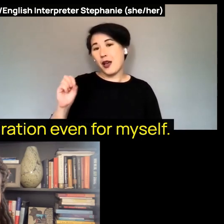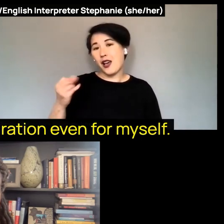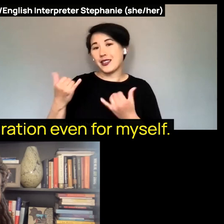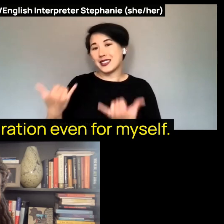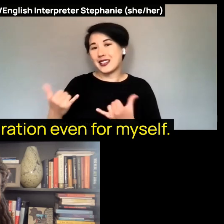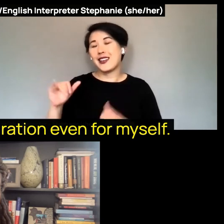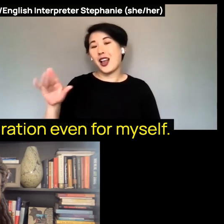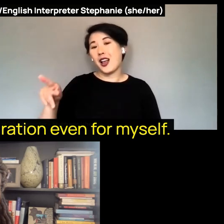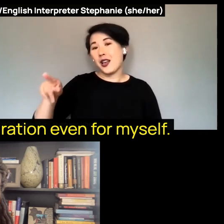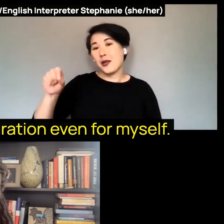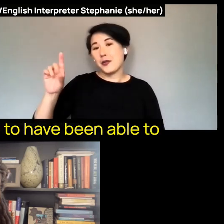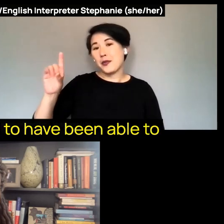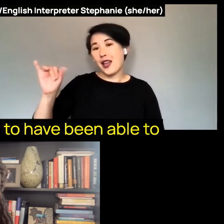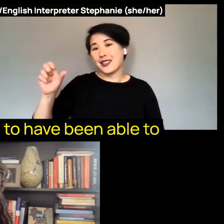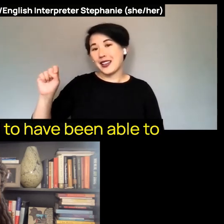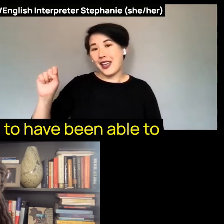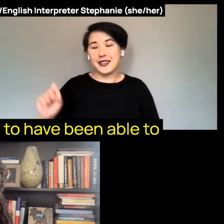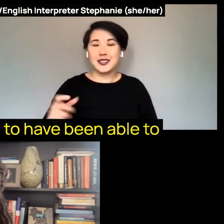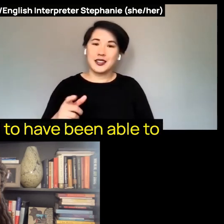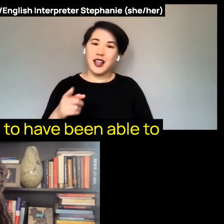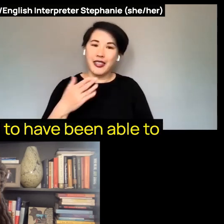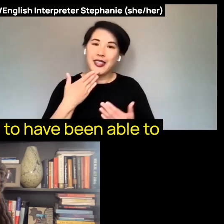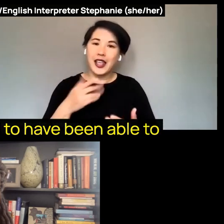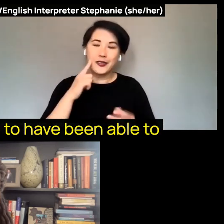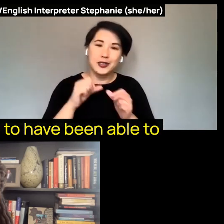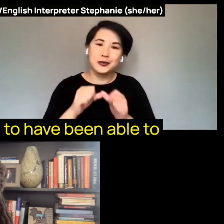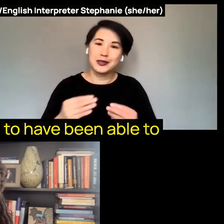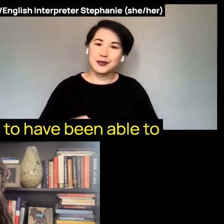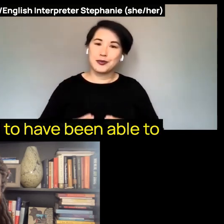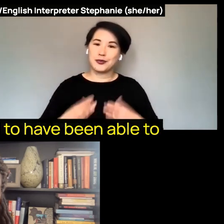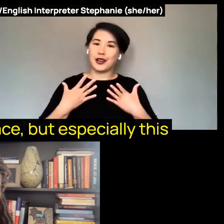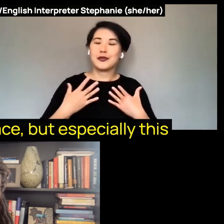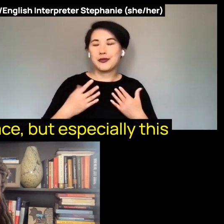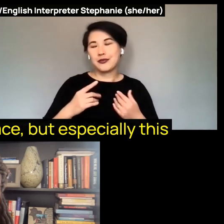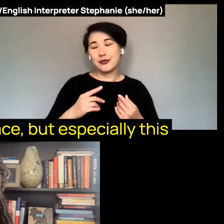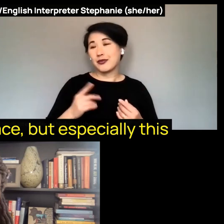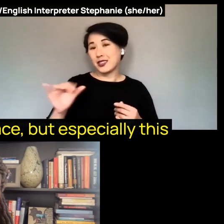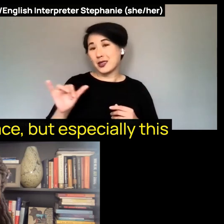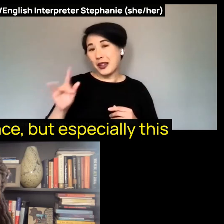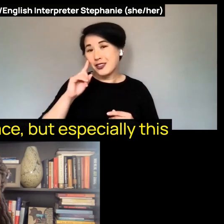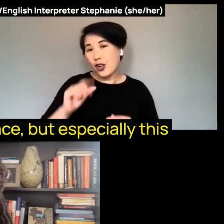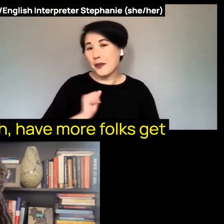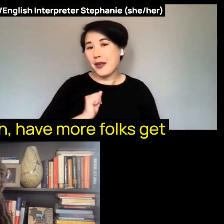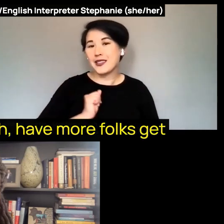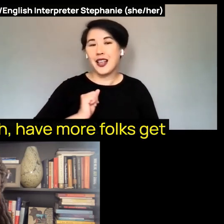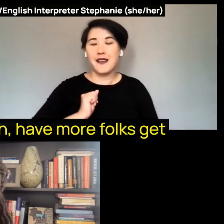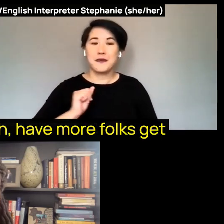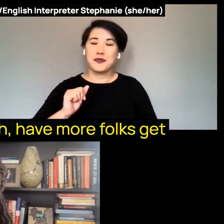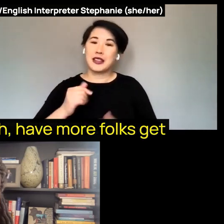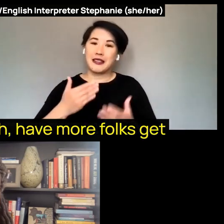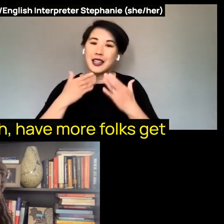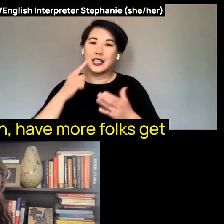an ongoing inspiration, even for myself. I feel really grateful to have been able to continue to share space, but especially this opportunity